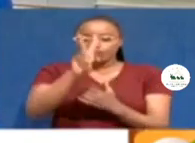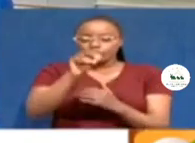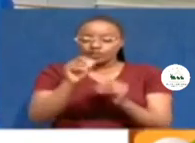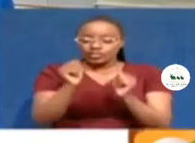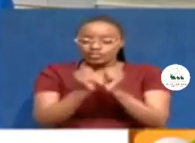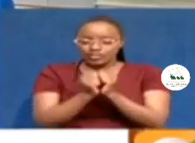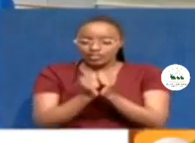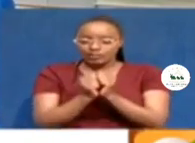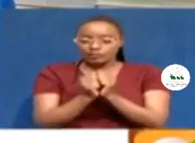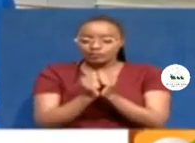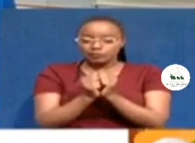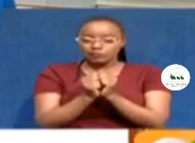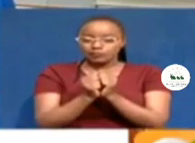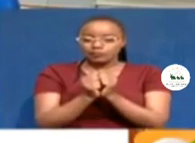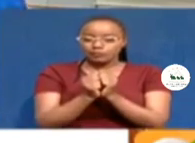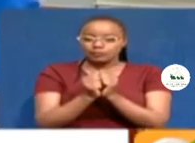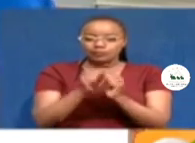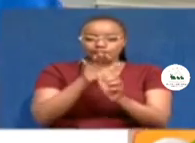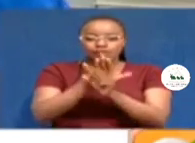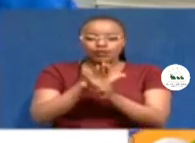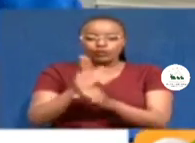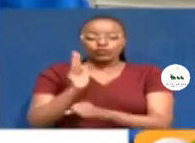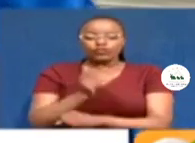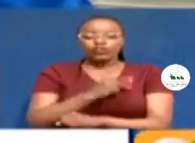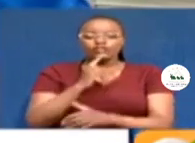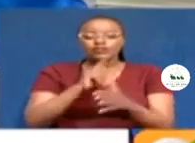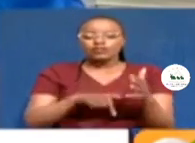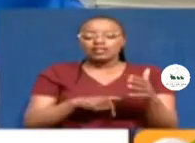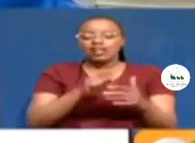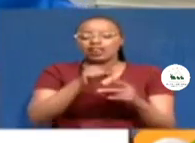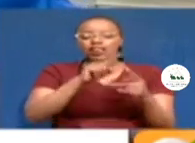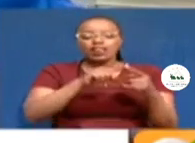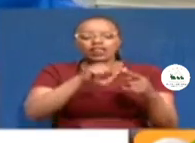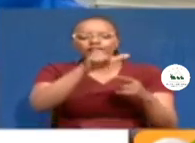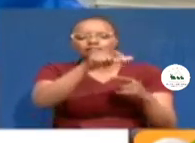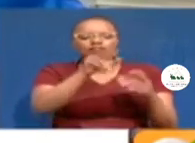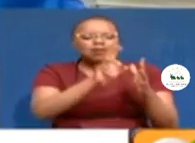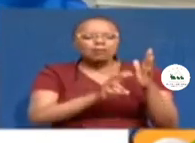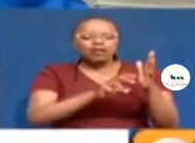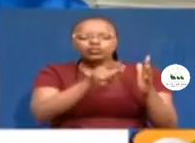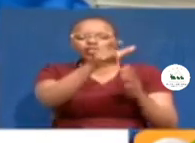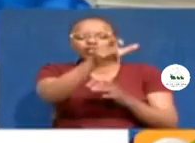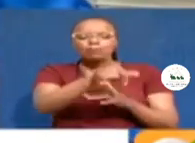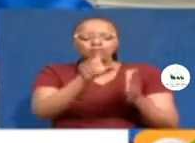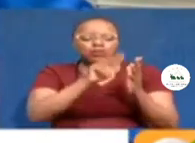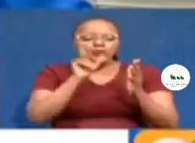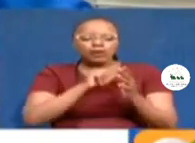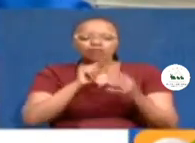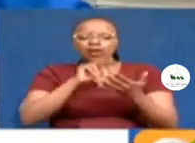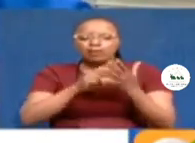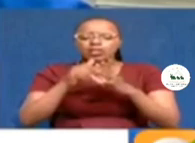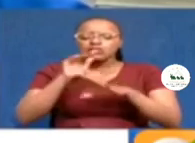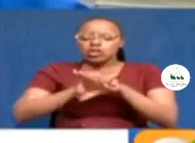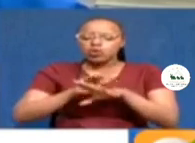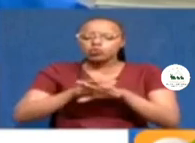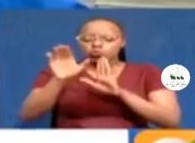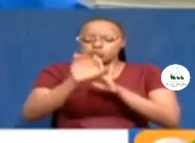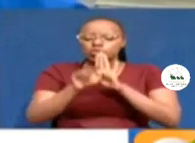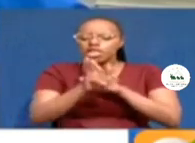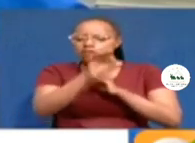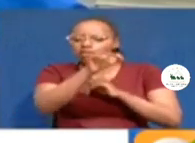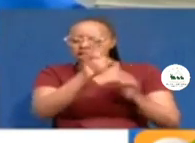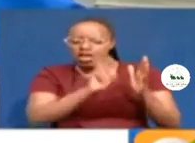2010, many of us said so-and-so has read, and therefore it's a good